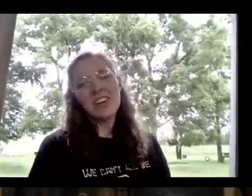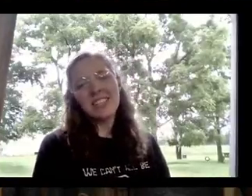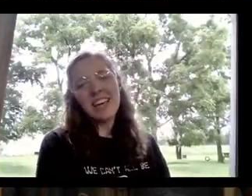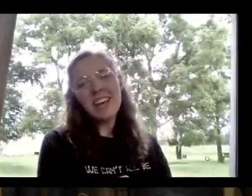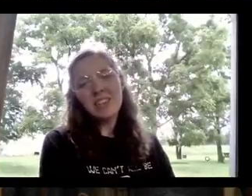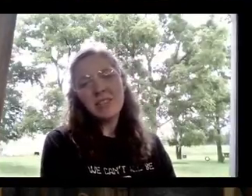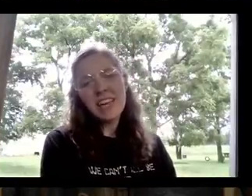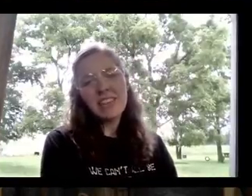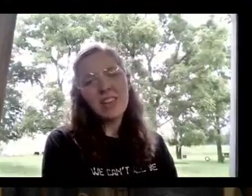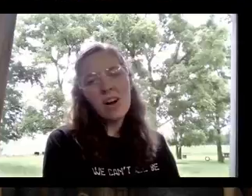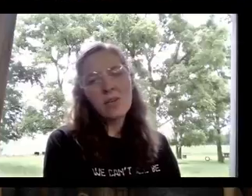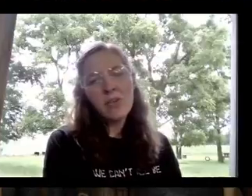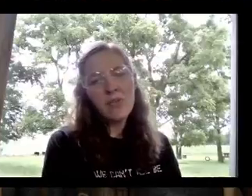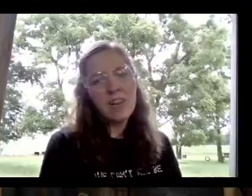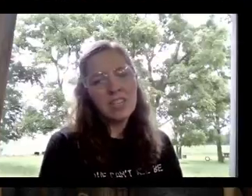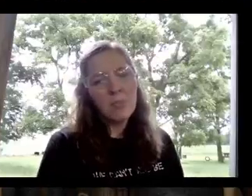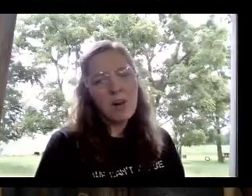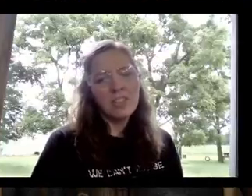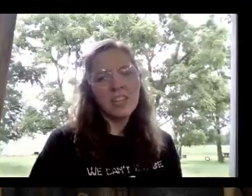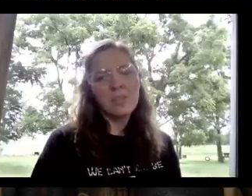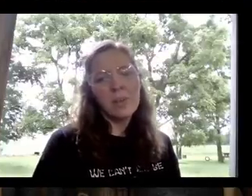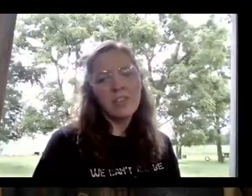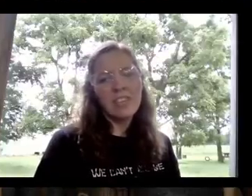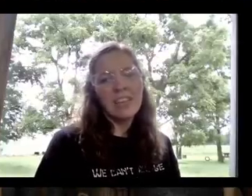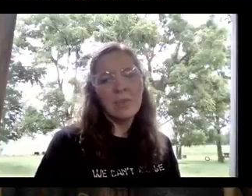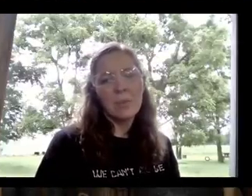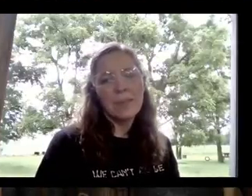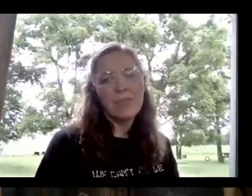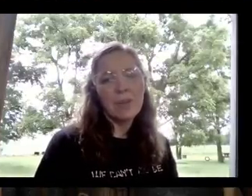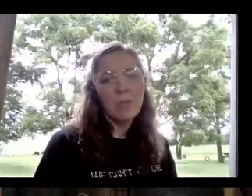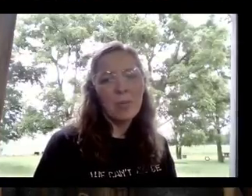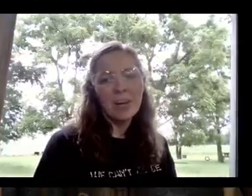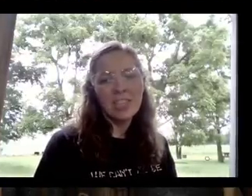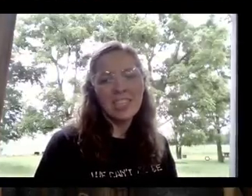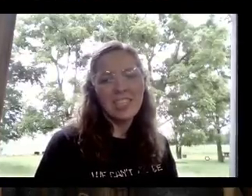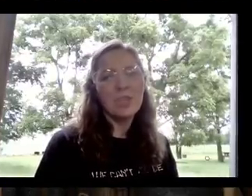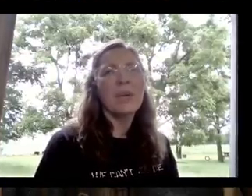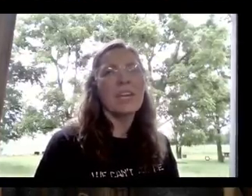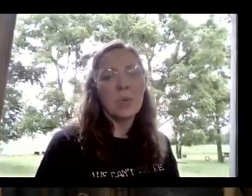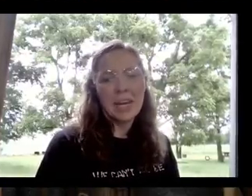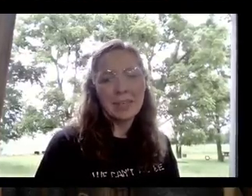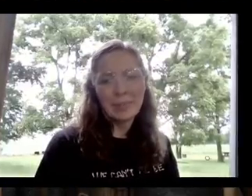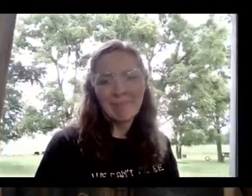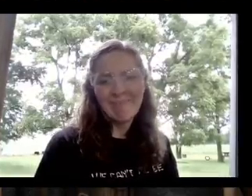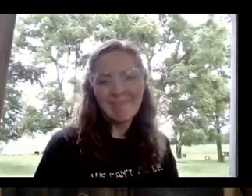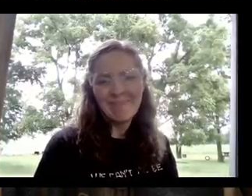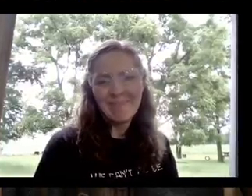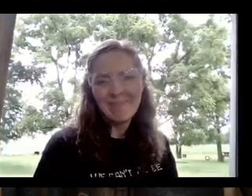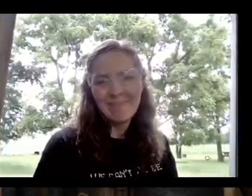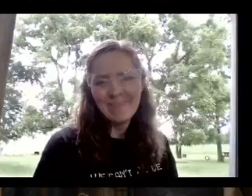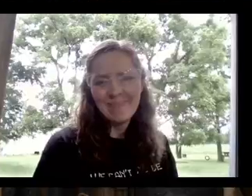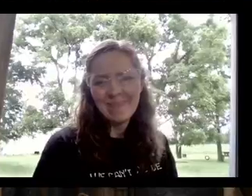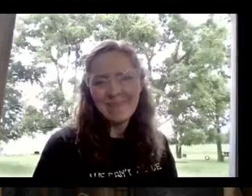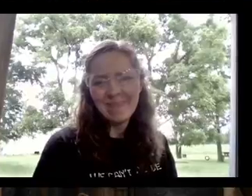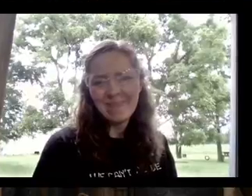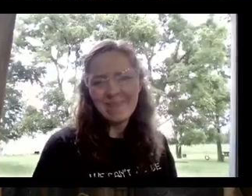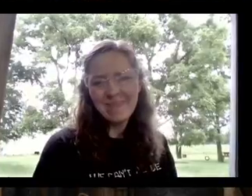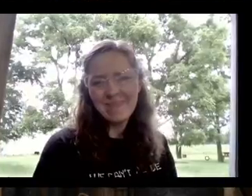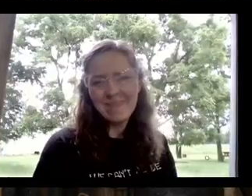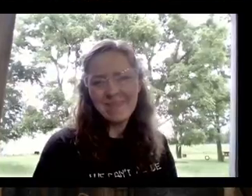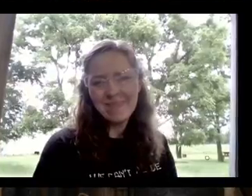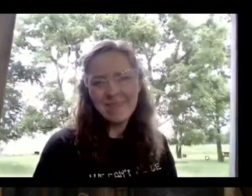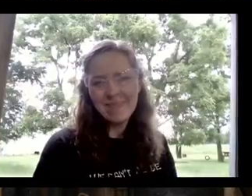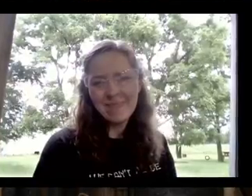says, I heard it said, don't take the long road to finish a project. When you're done, there will be 3 more projects to do anyway. Yep.